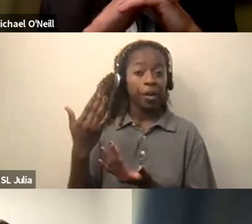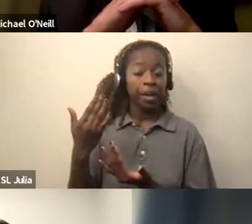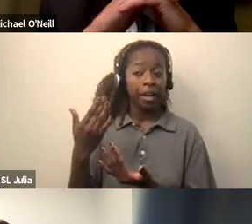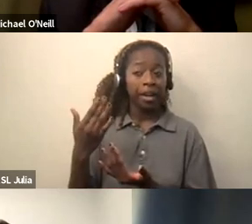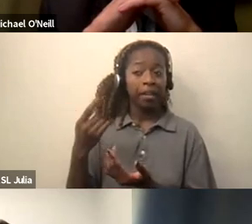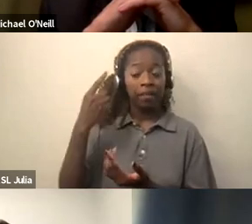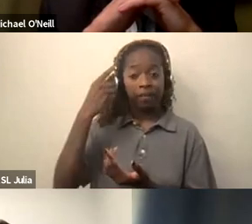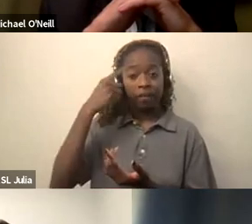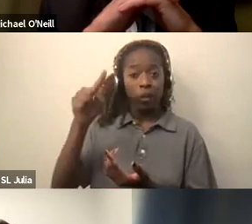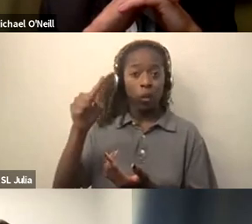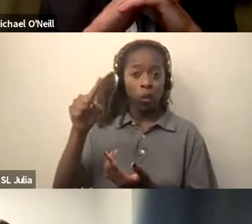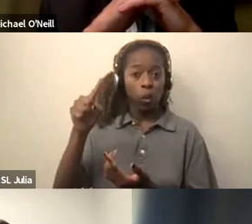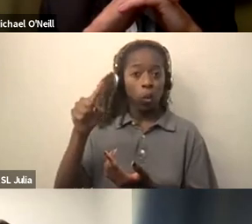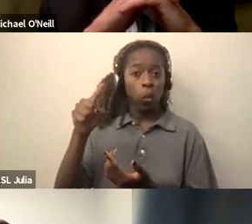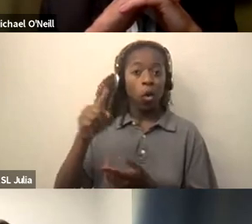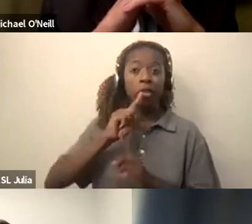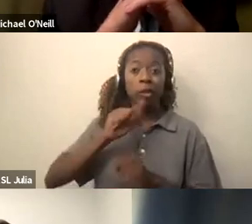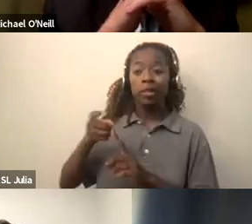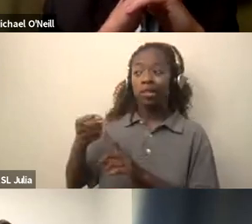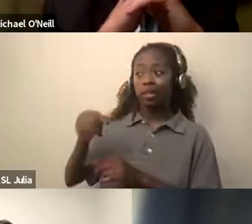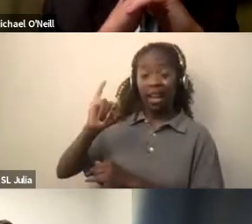of his iep program